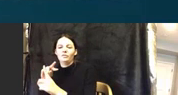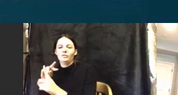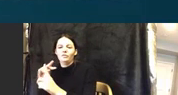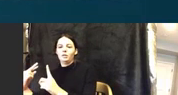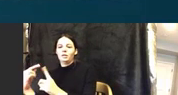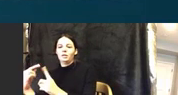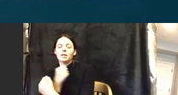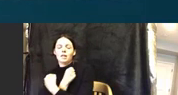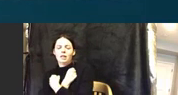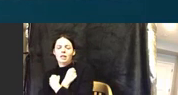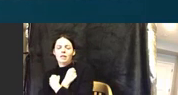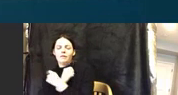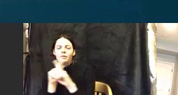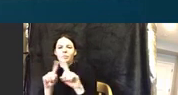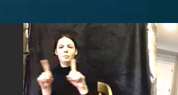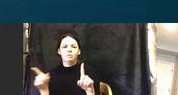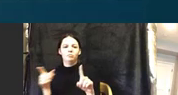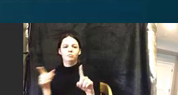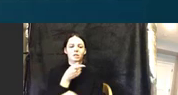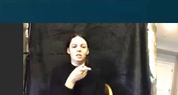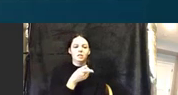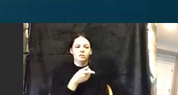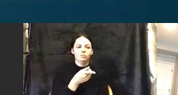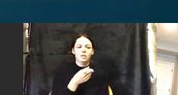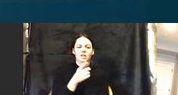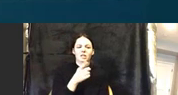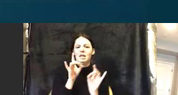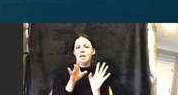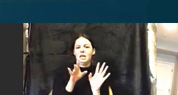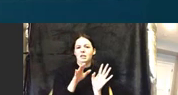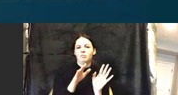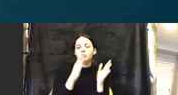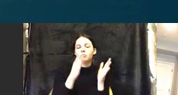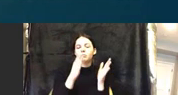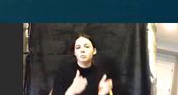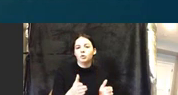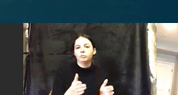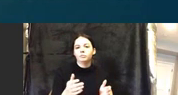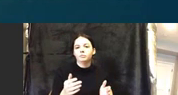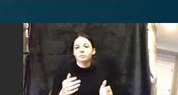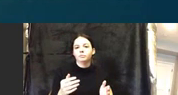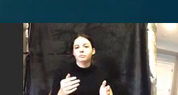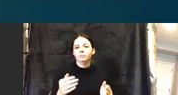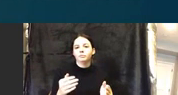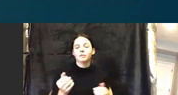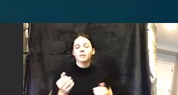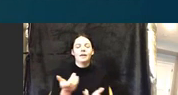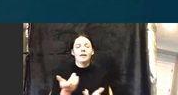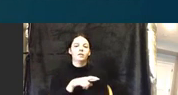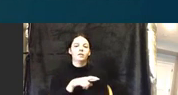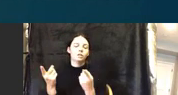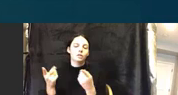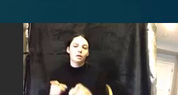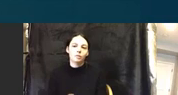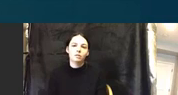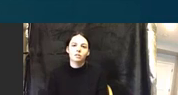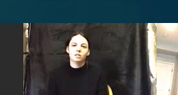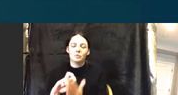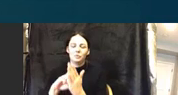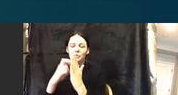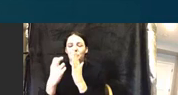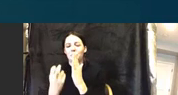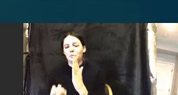into hating others. And I really dive into it in this novel because I think it's very important for